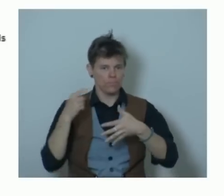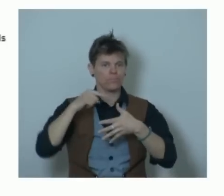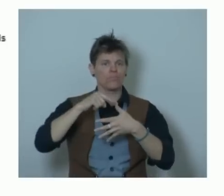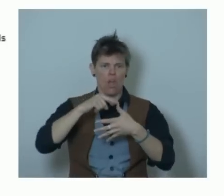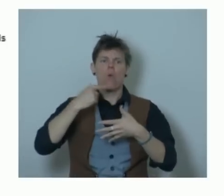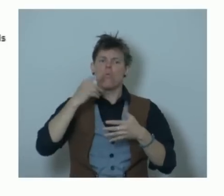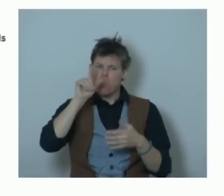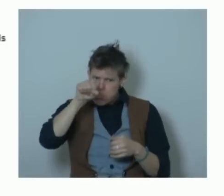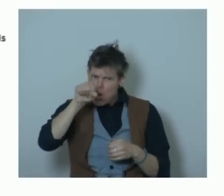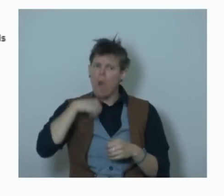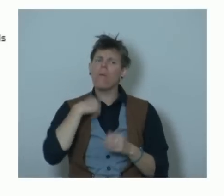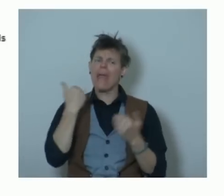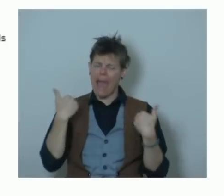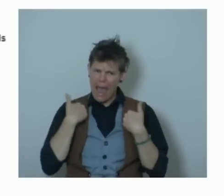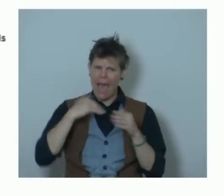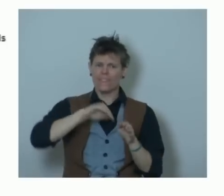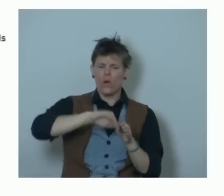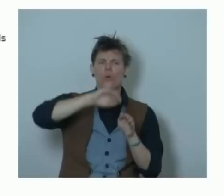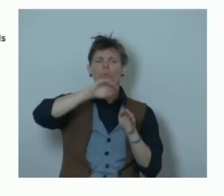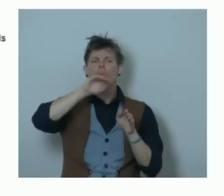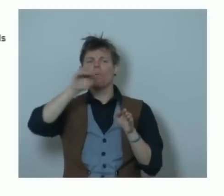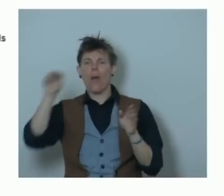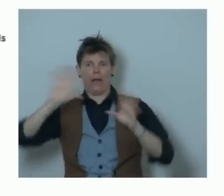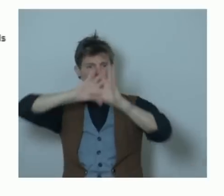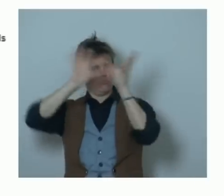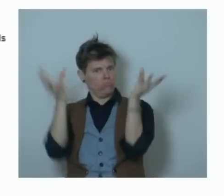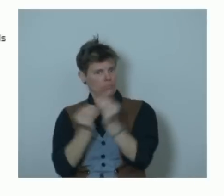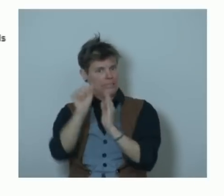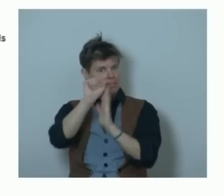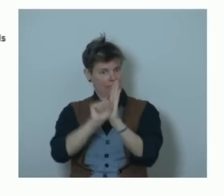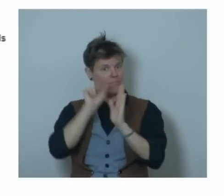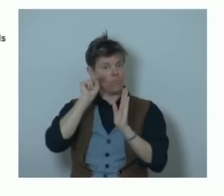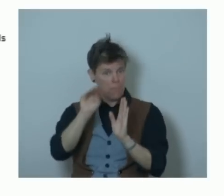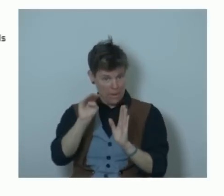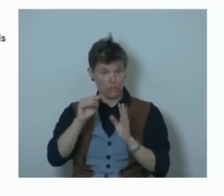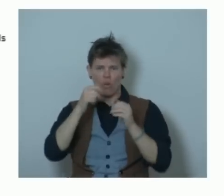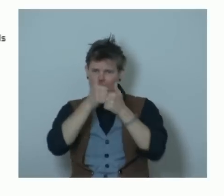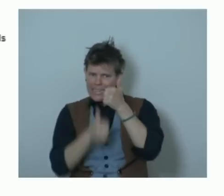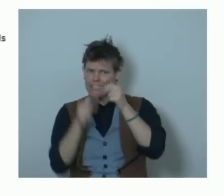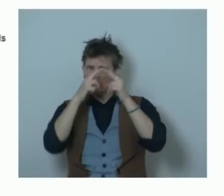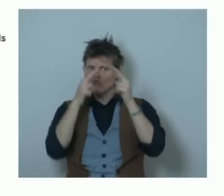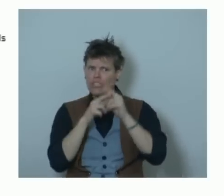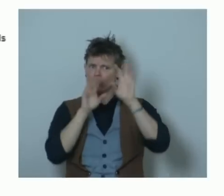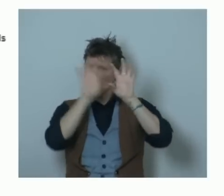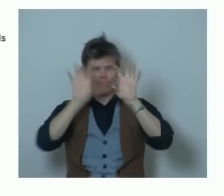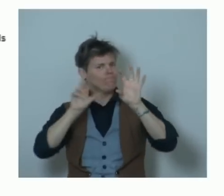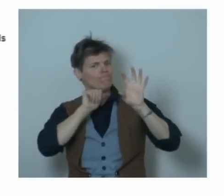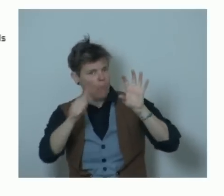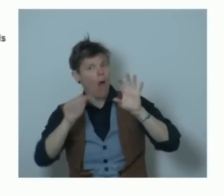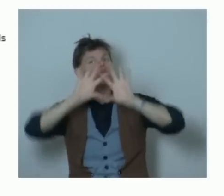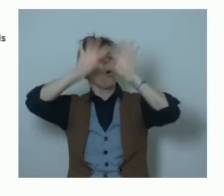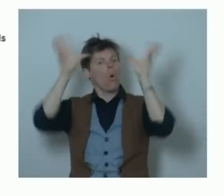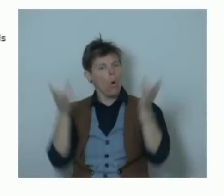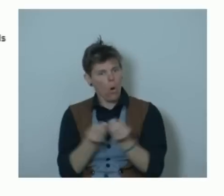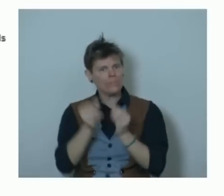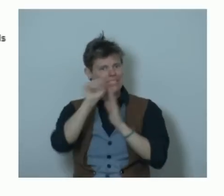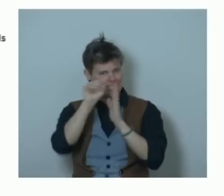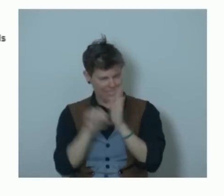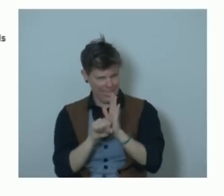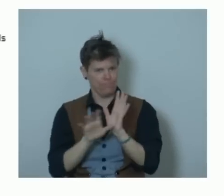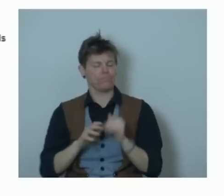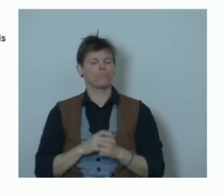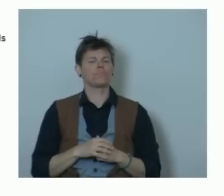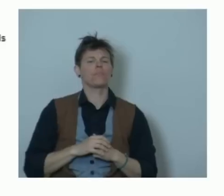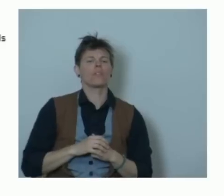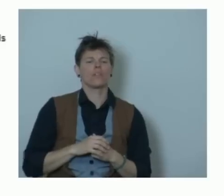the whole state of New Mexico. Now, that isn't true for every region, and you already have probably figured that out. But let's talk,